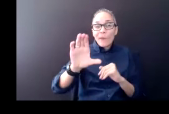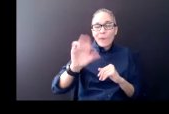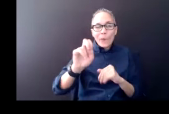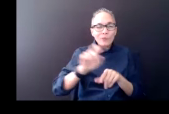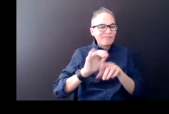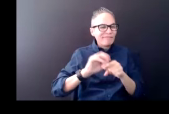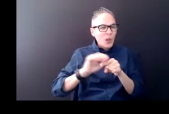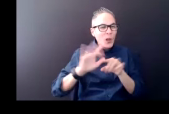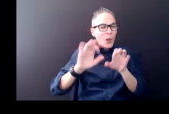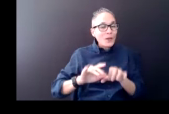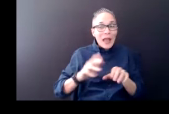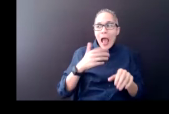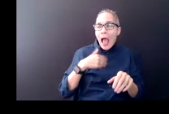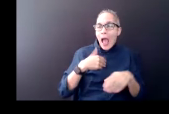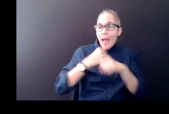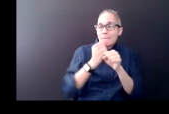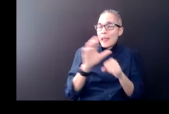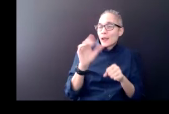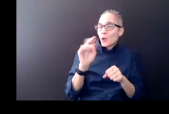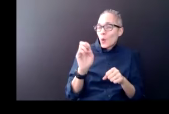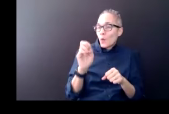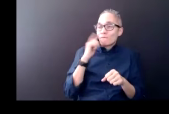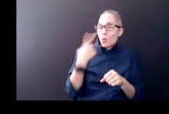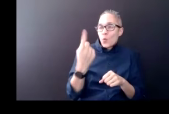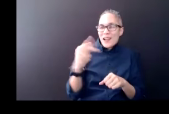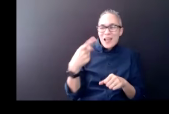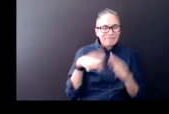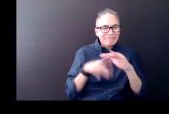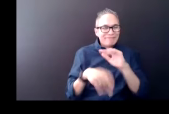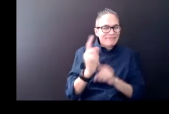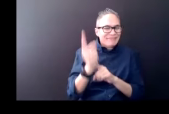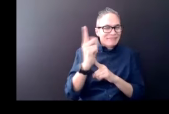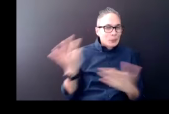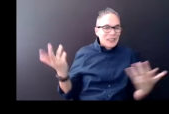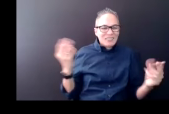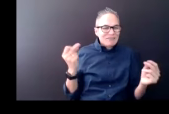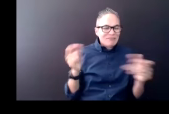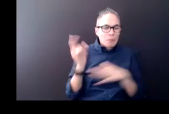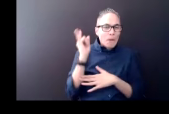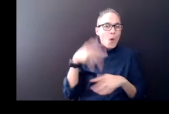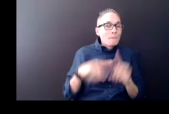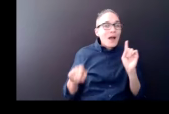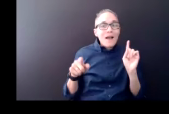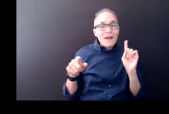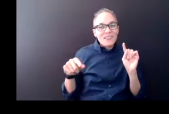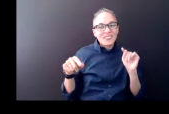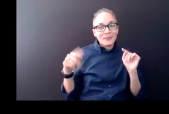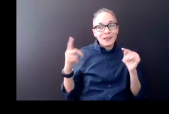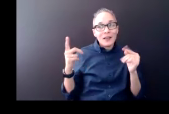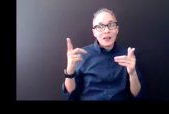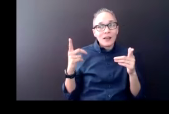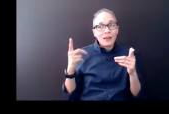Like I coded an application in like minutes, maybe seconds at this point. Like, but like